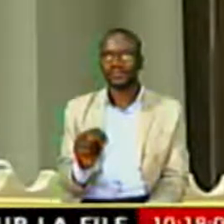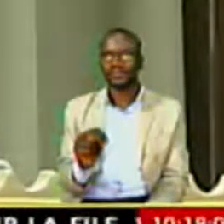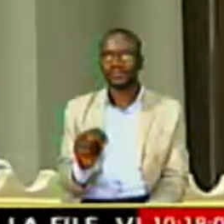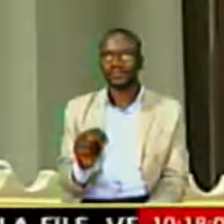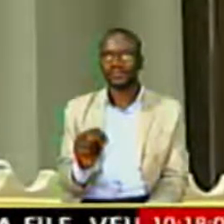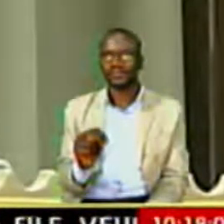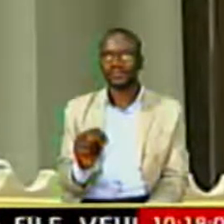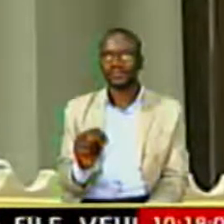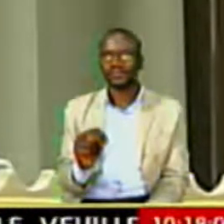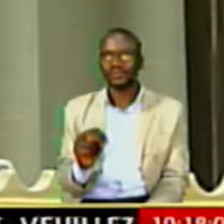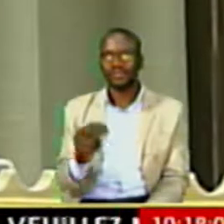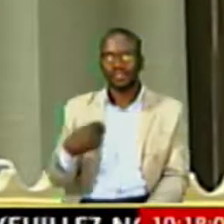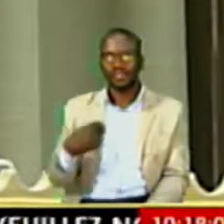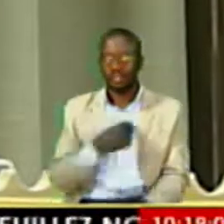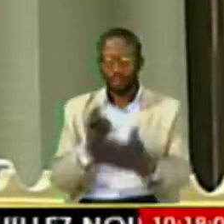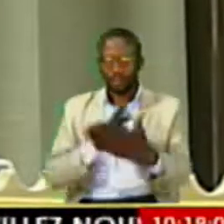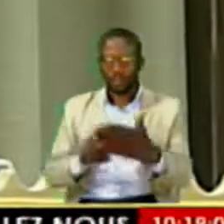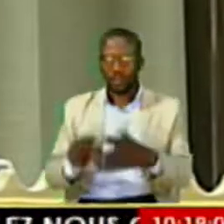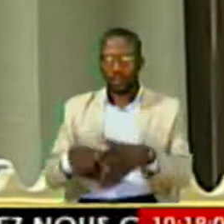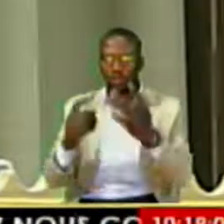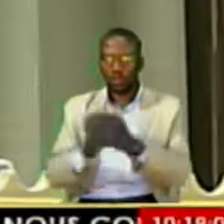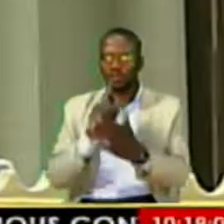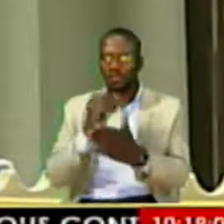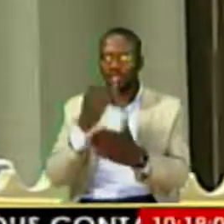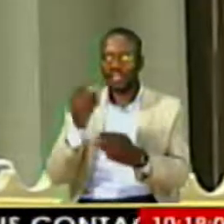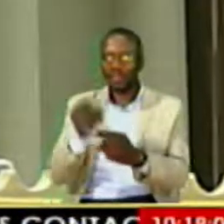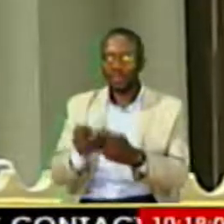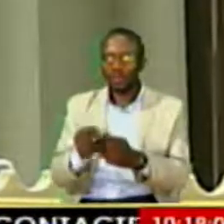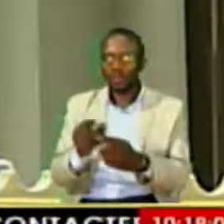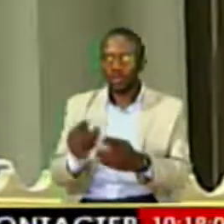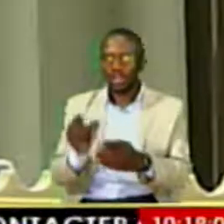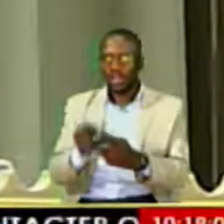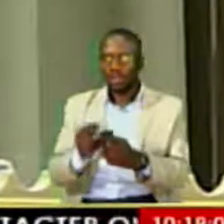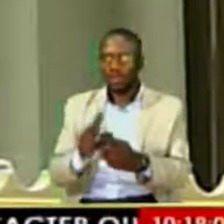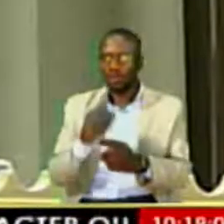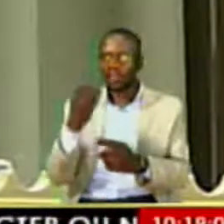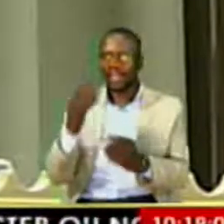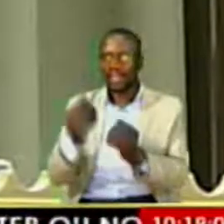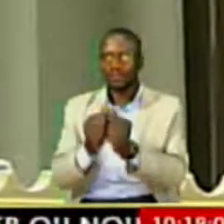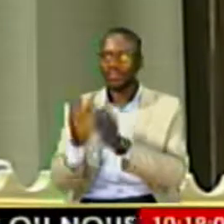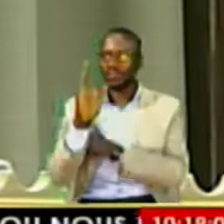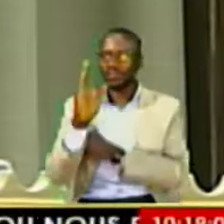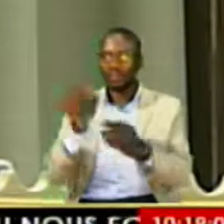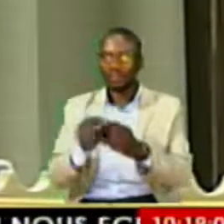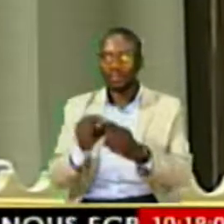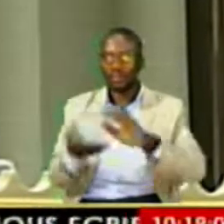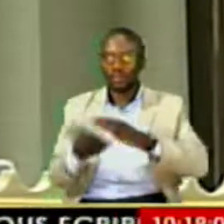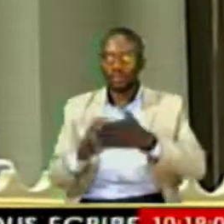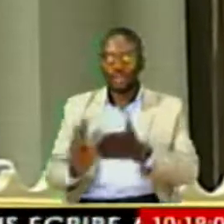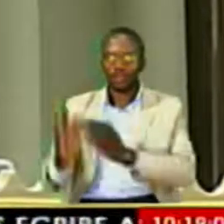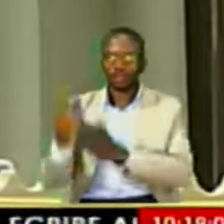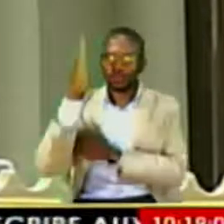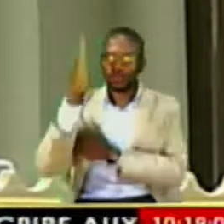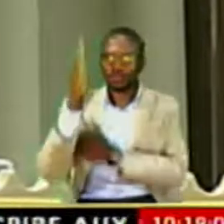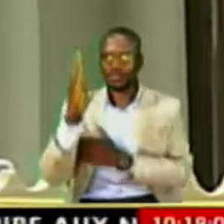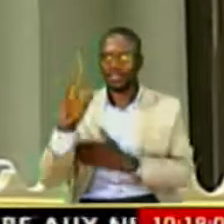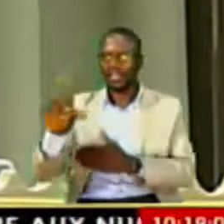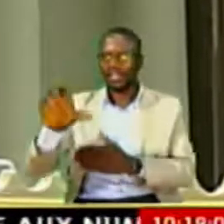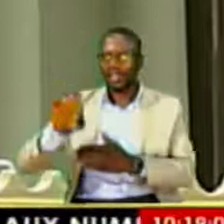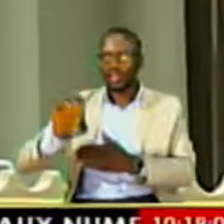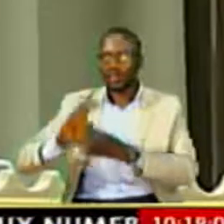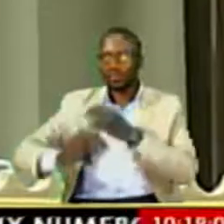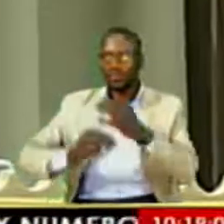If you read John chapter 1, where we read it, the beginning was the Word was with God, the Word was God. Le monde était créé par